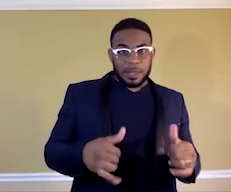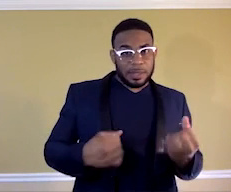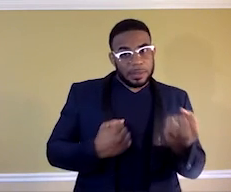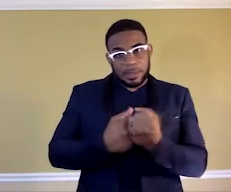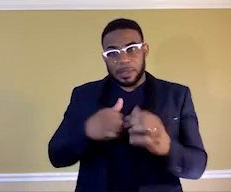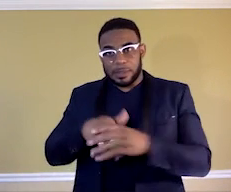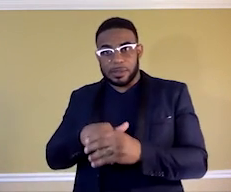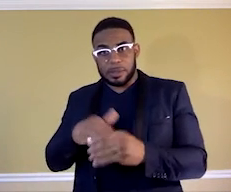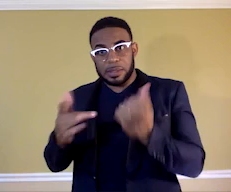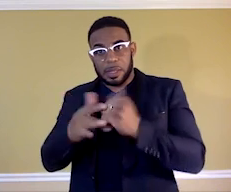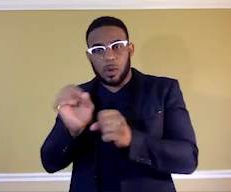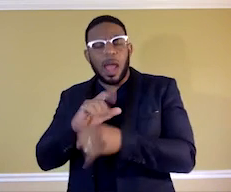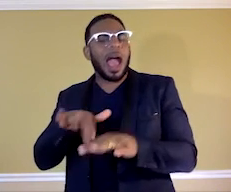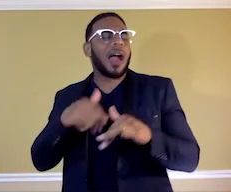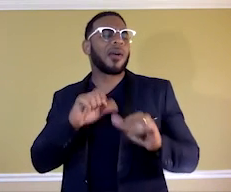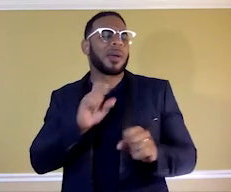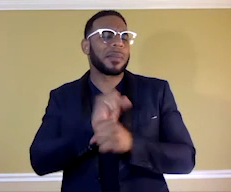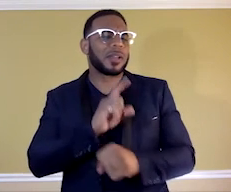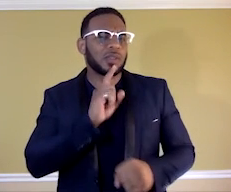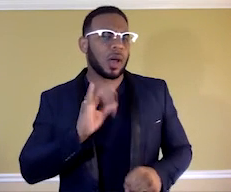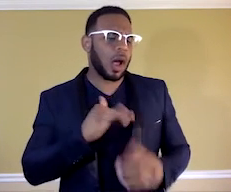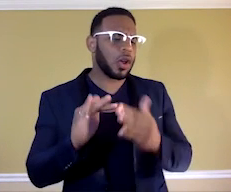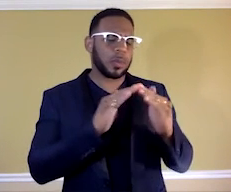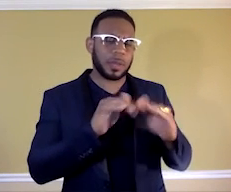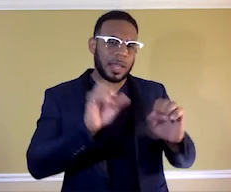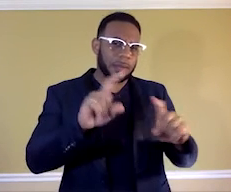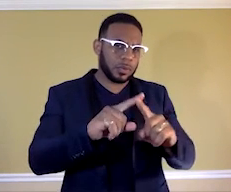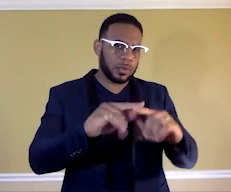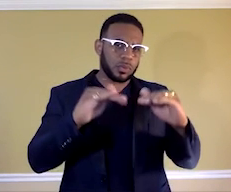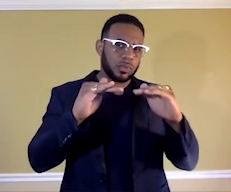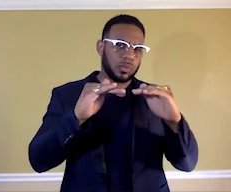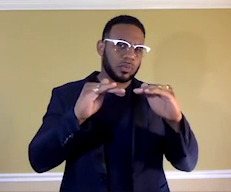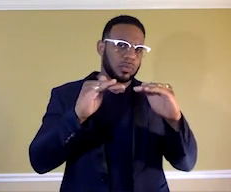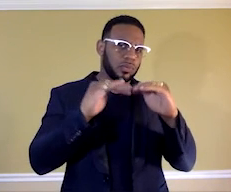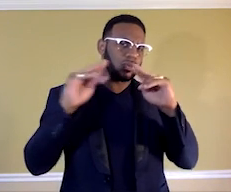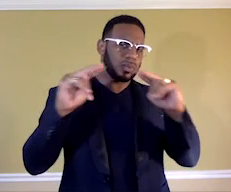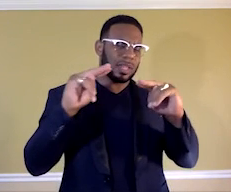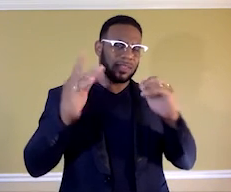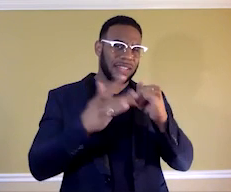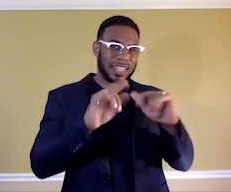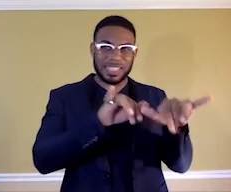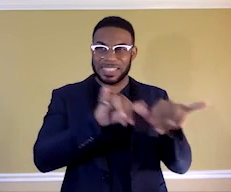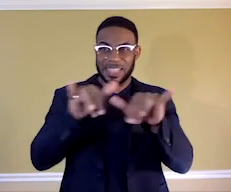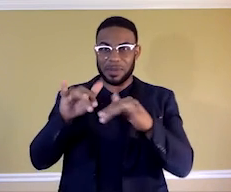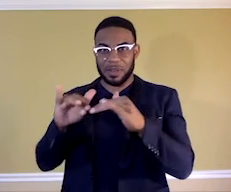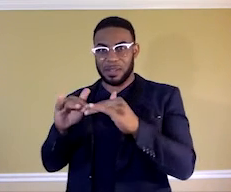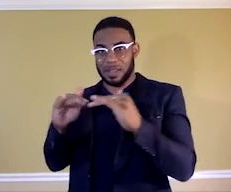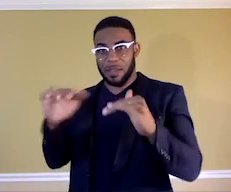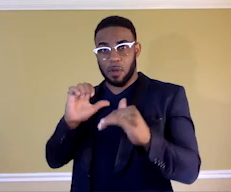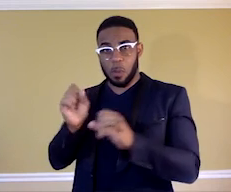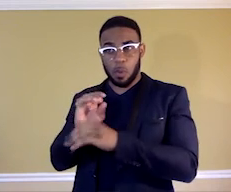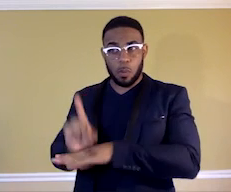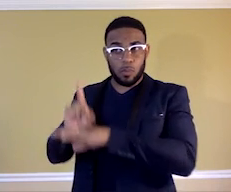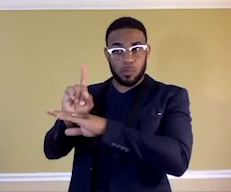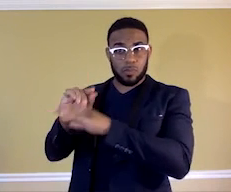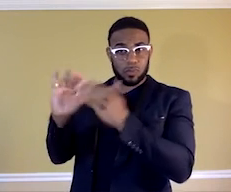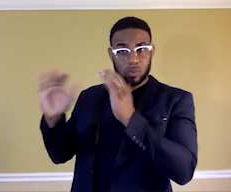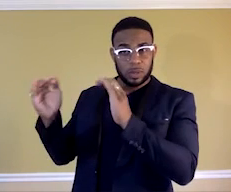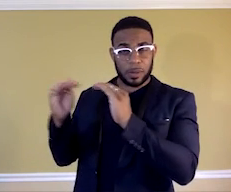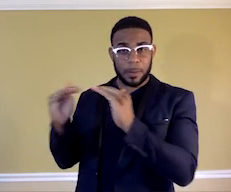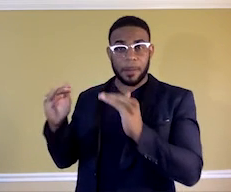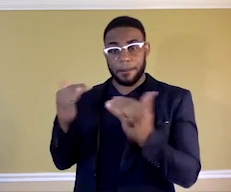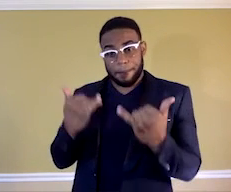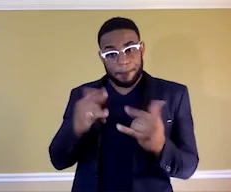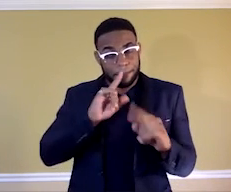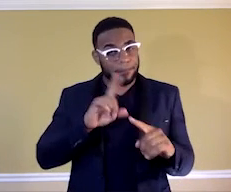technical creation, how can we ensure our community is able to leverage technology at the same level of our more privileged counterparts? Currently,